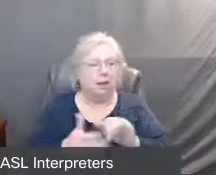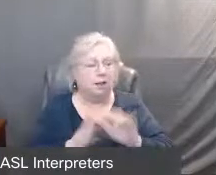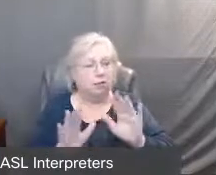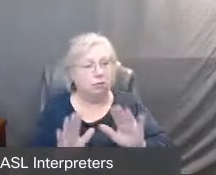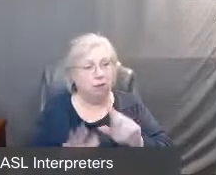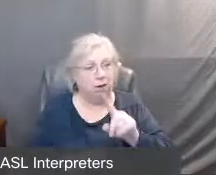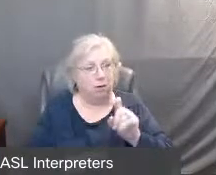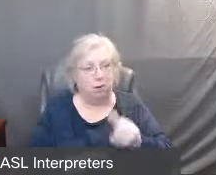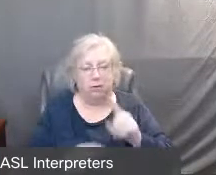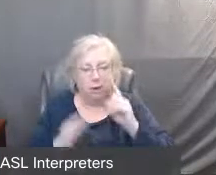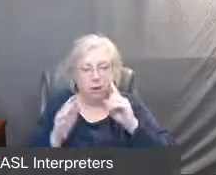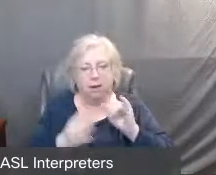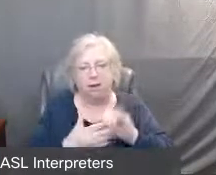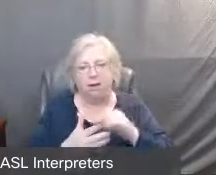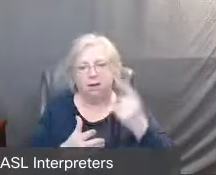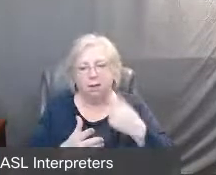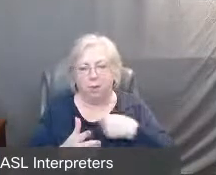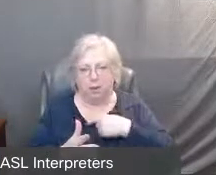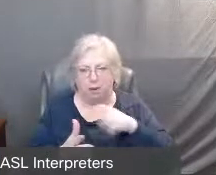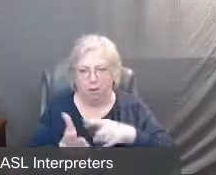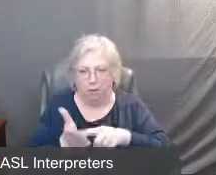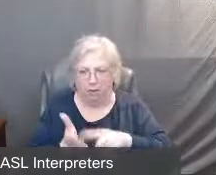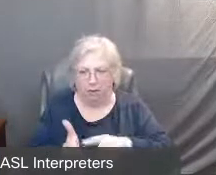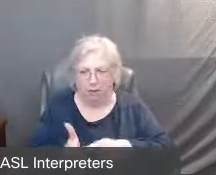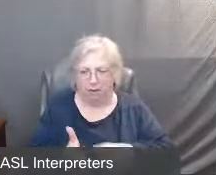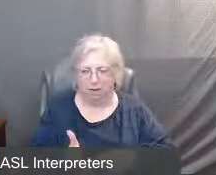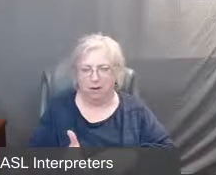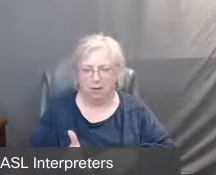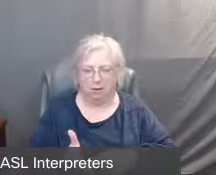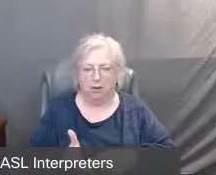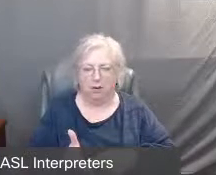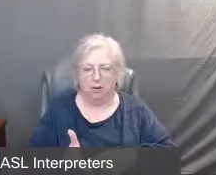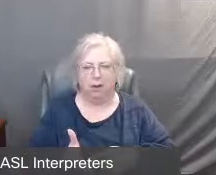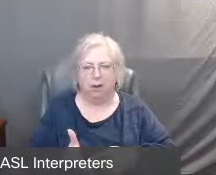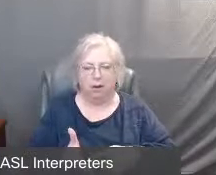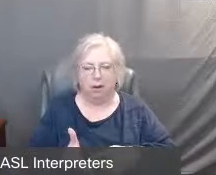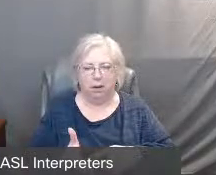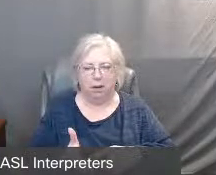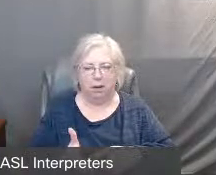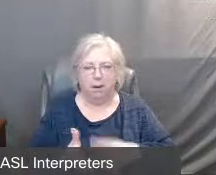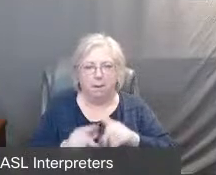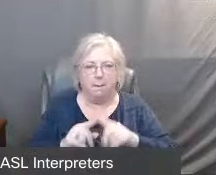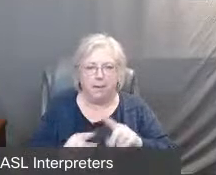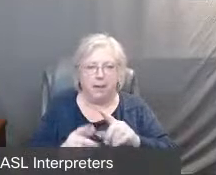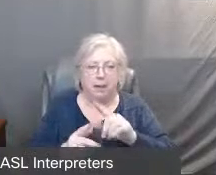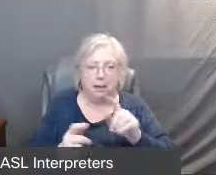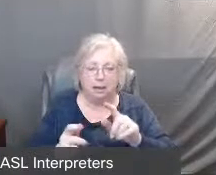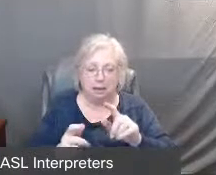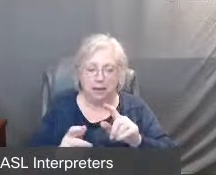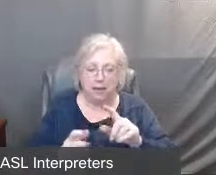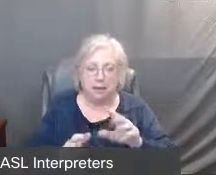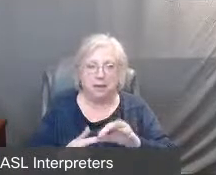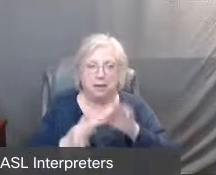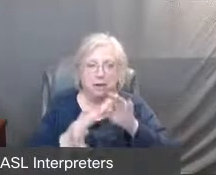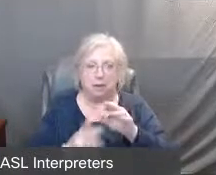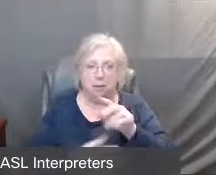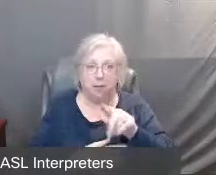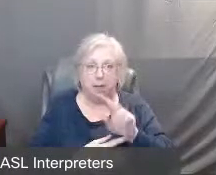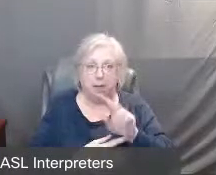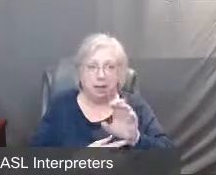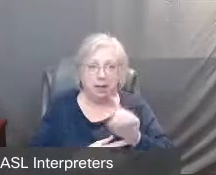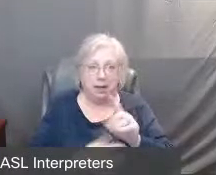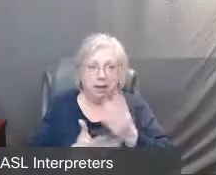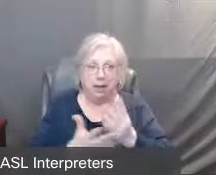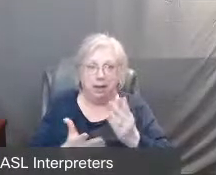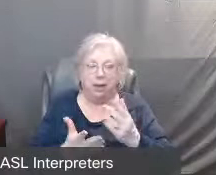think that that's something that we need to look at, among other things. But I think that, particularly the PCD thing that we've discussed. But yes, that's